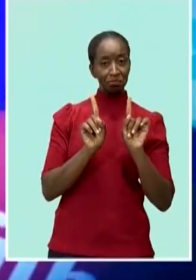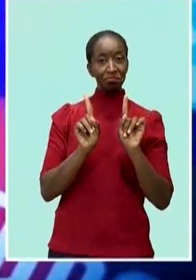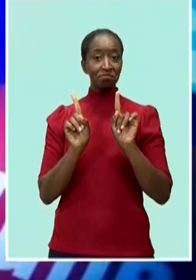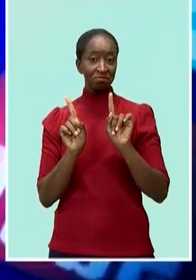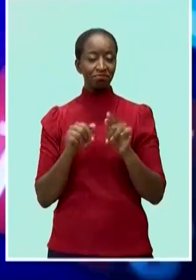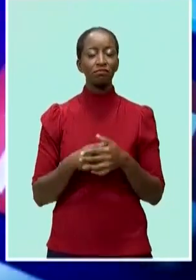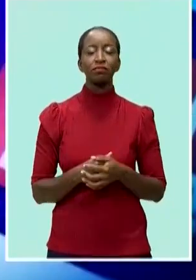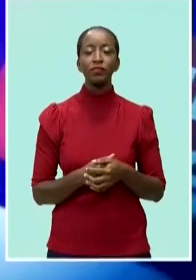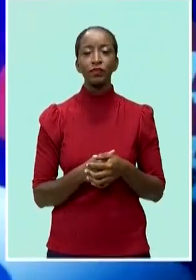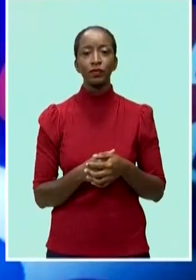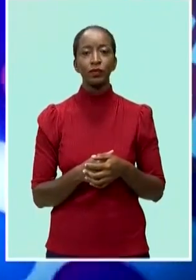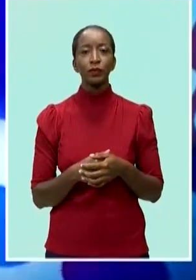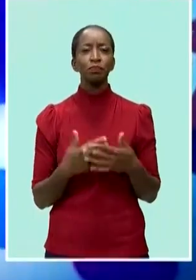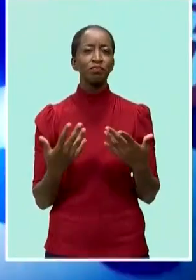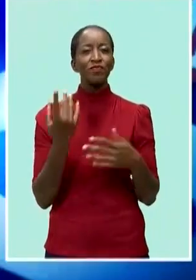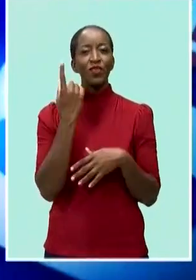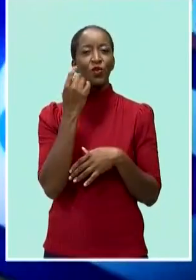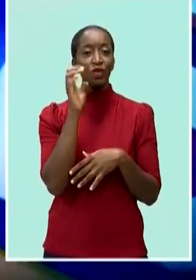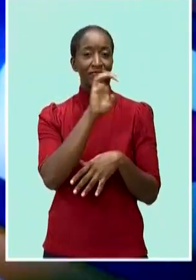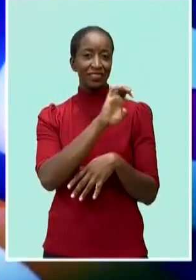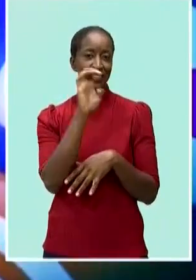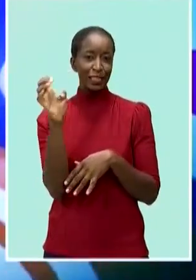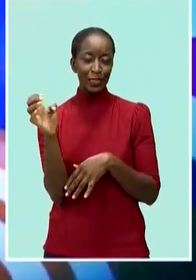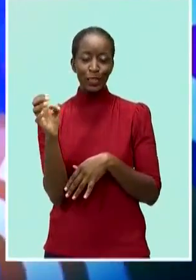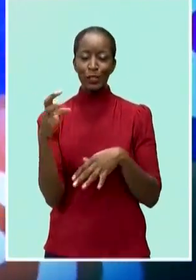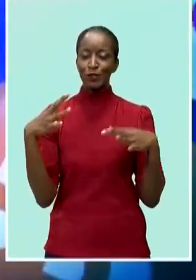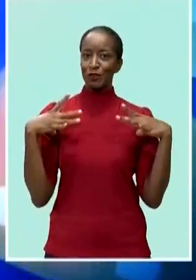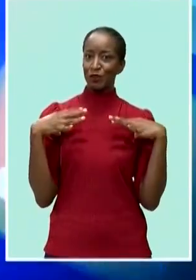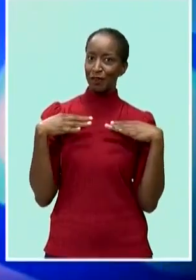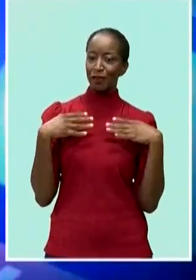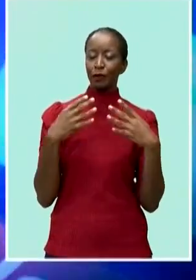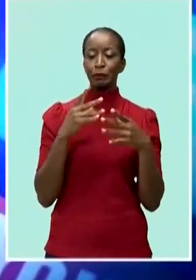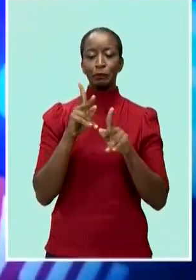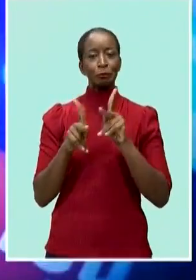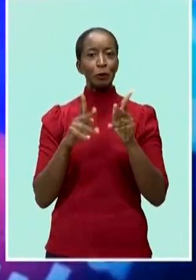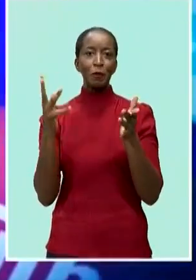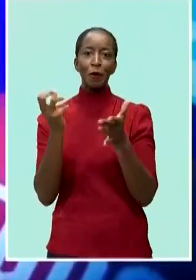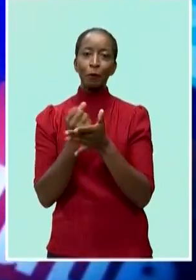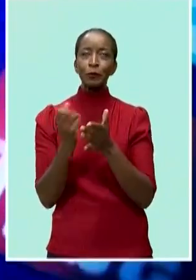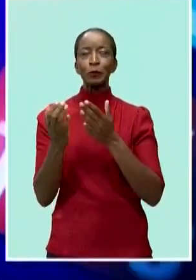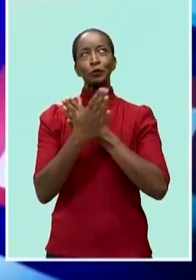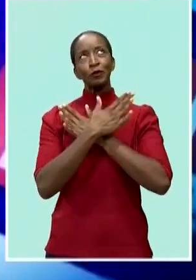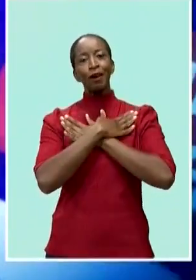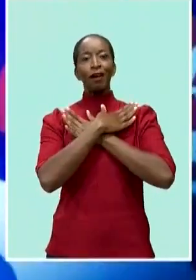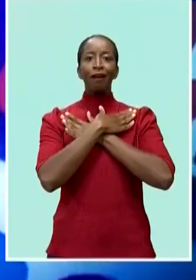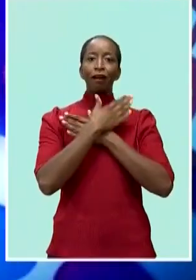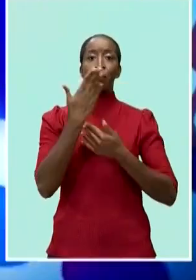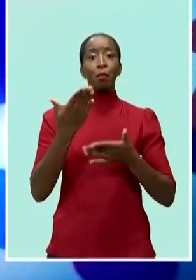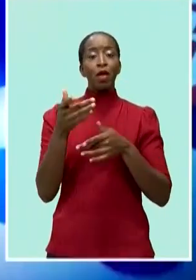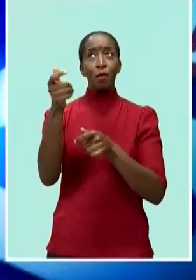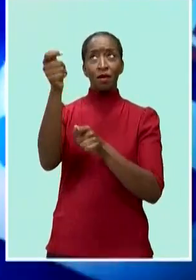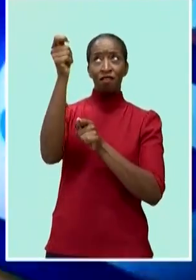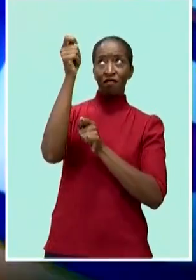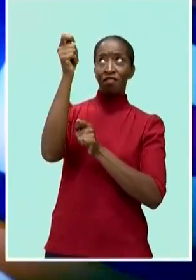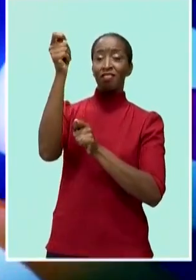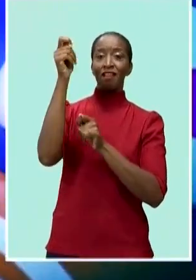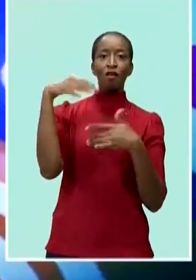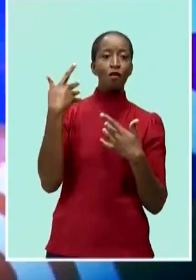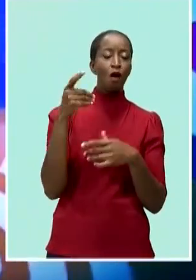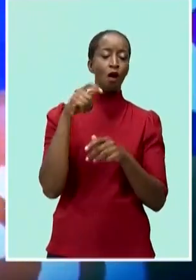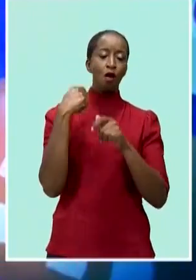many people a chance to kick back, relax, and have some fun. Perhaps fly a kite or do some fishing, or if you're like the guy in this